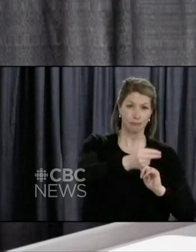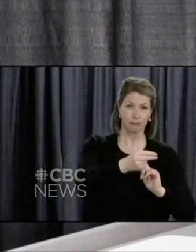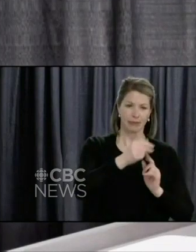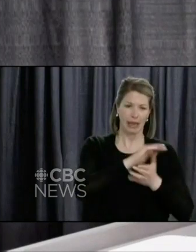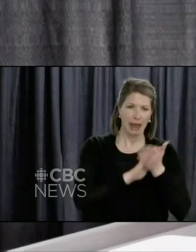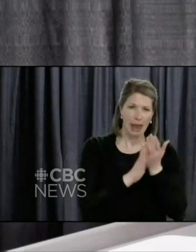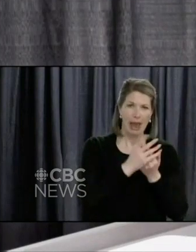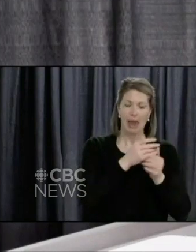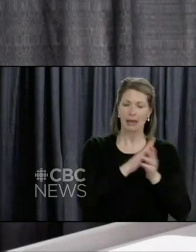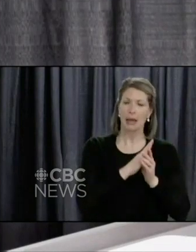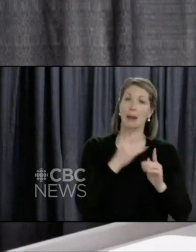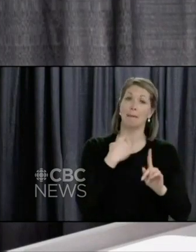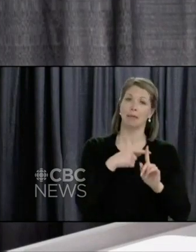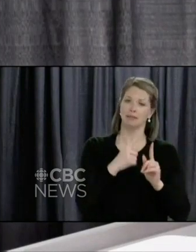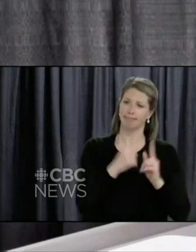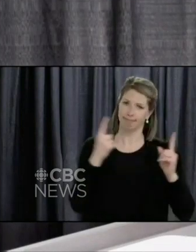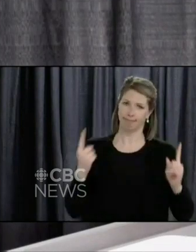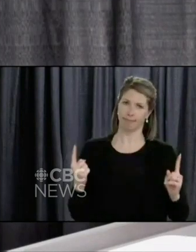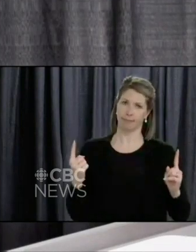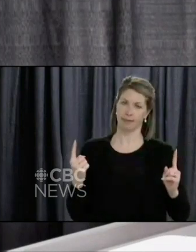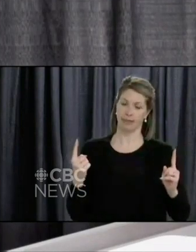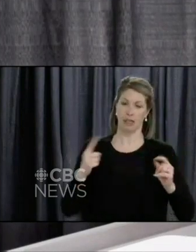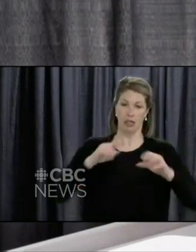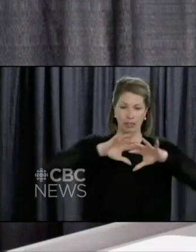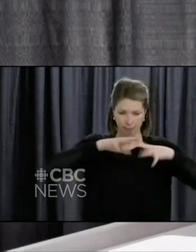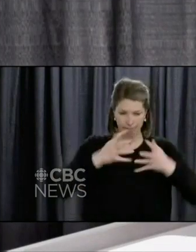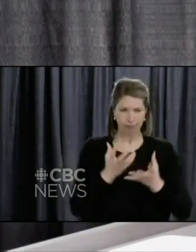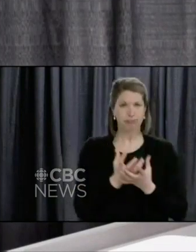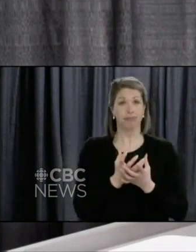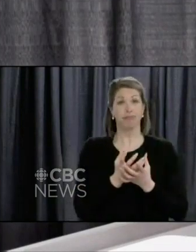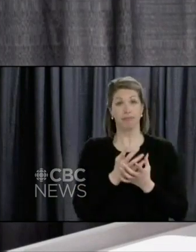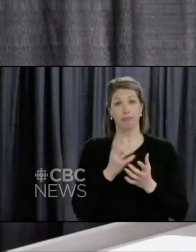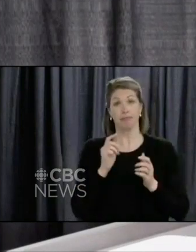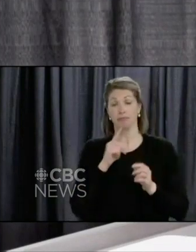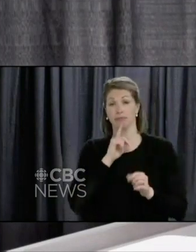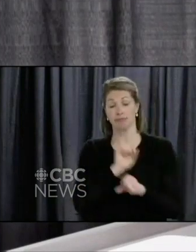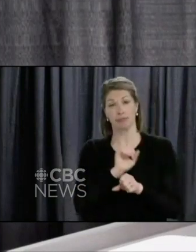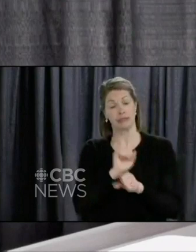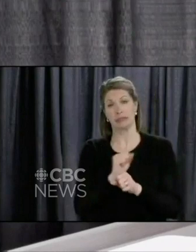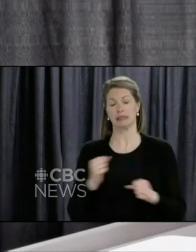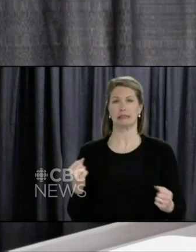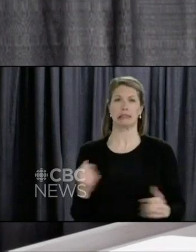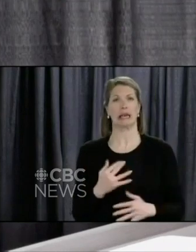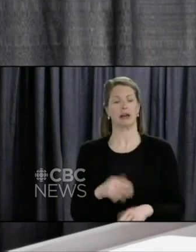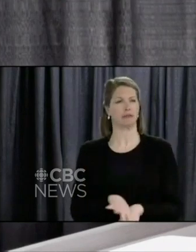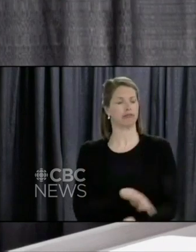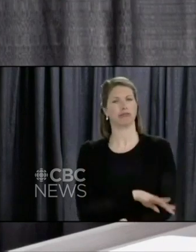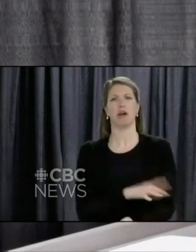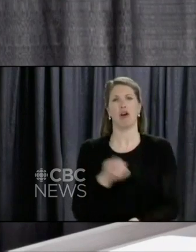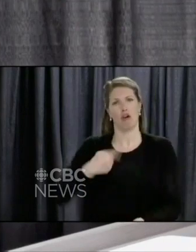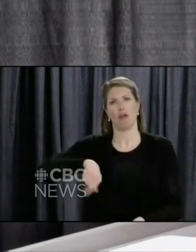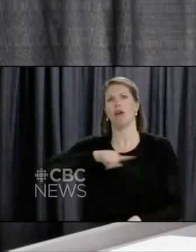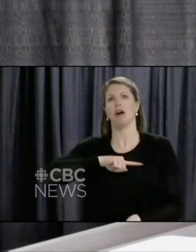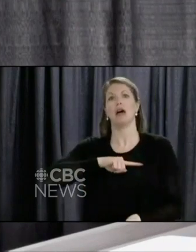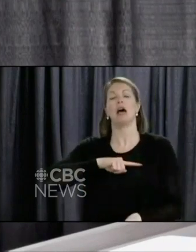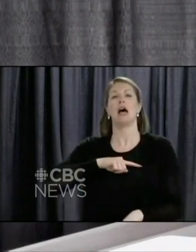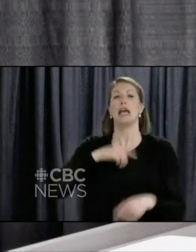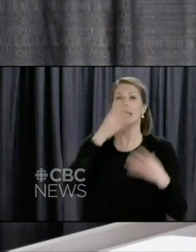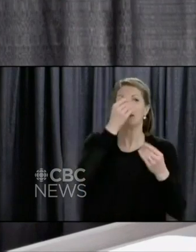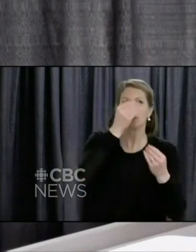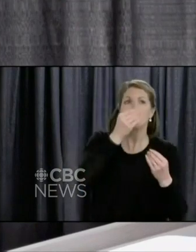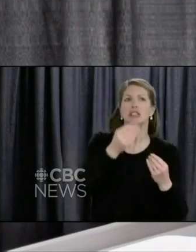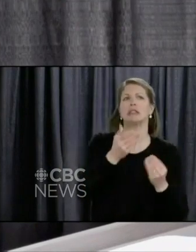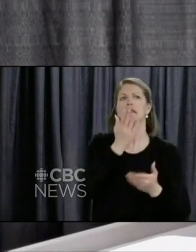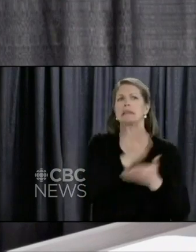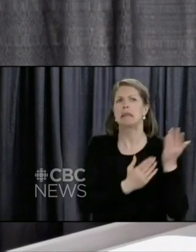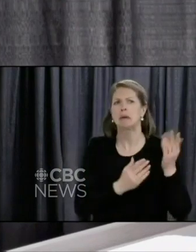of this disease in our communities. This pandemic is frightening for many of us. There is much information out there that is confusing and